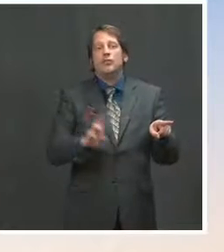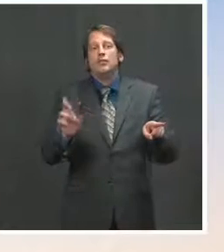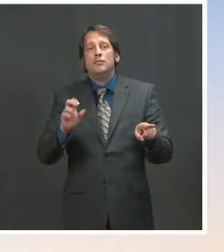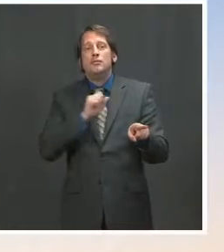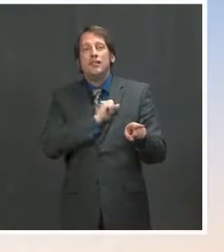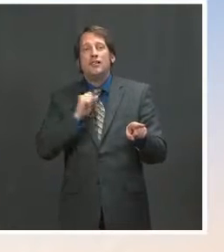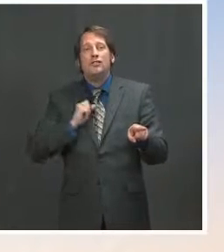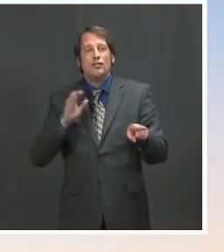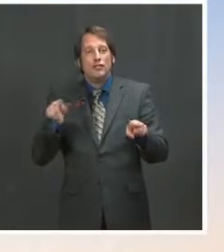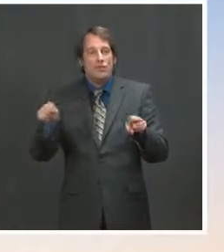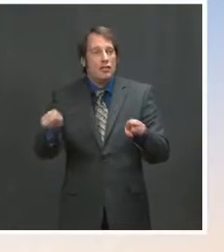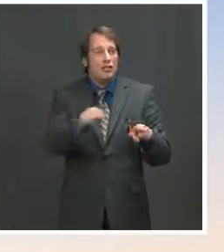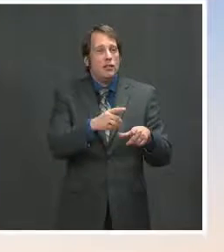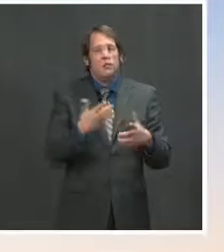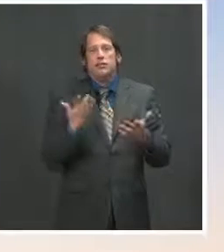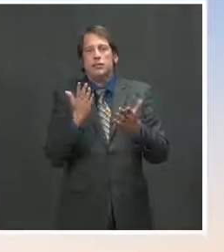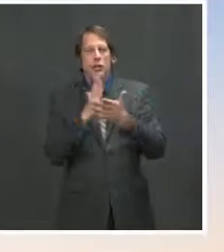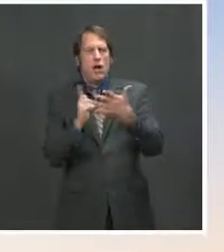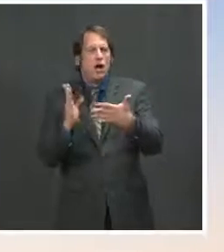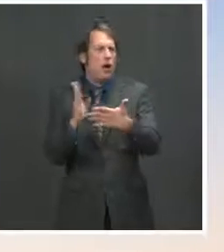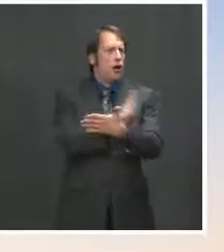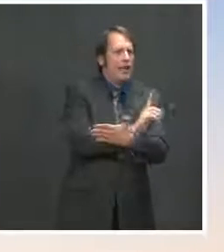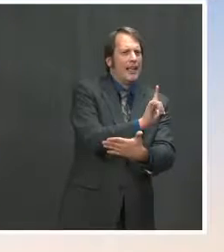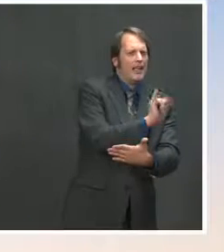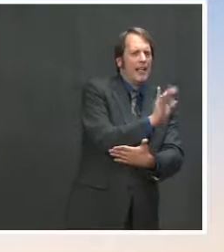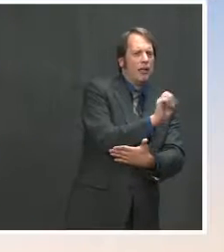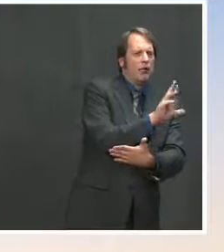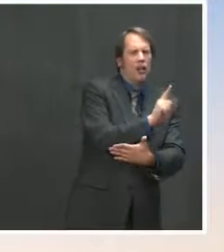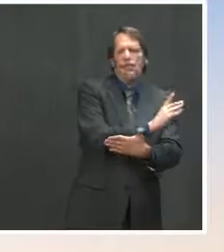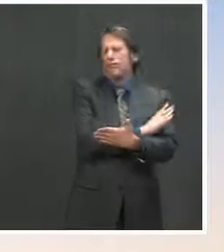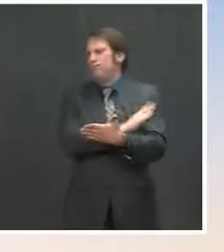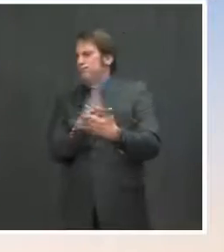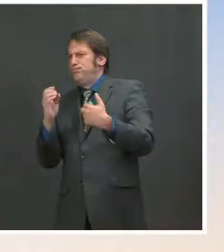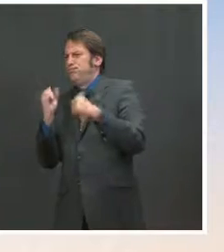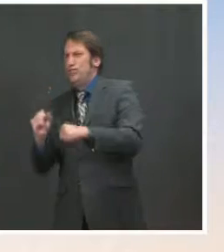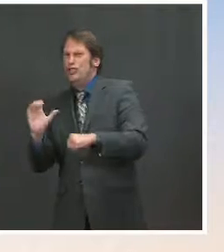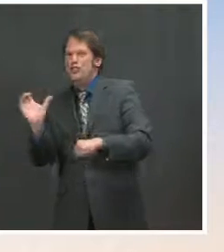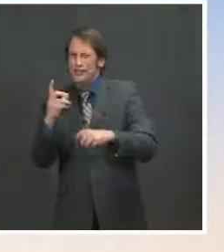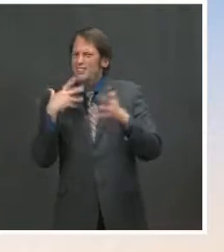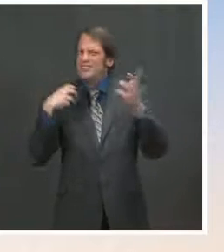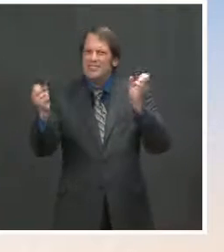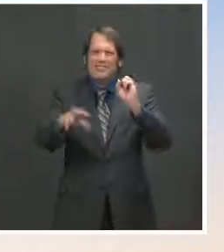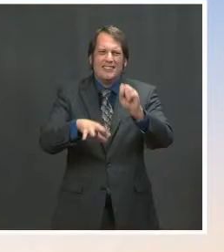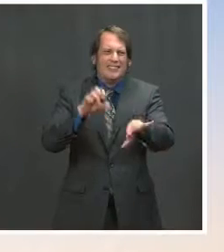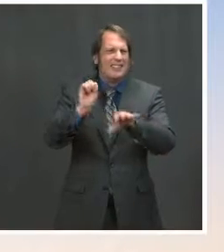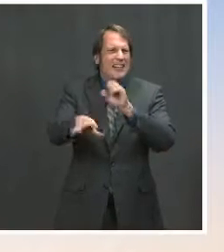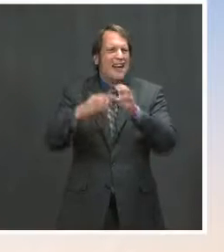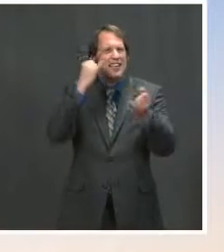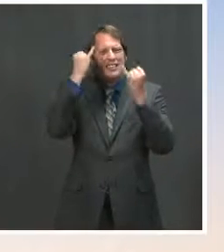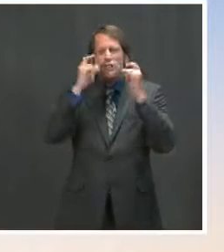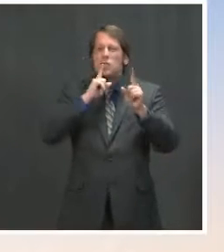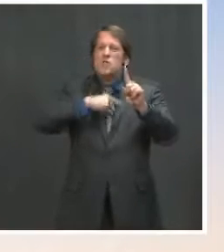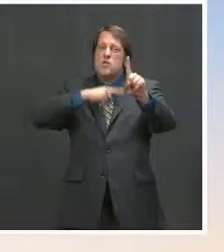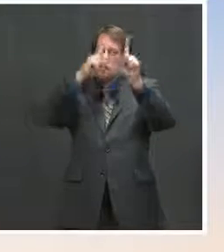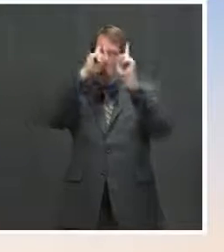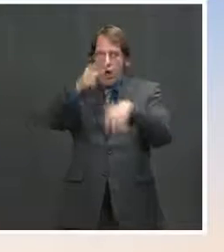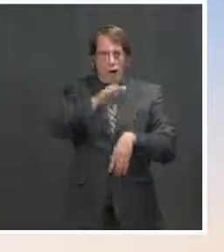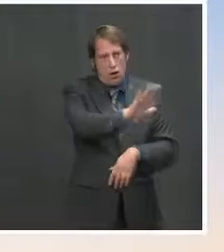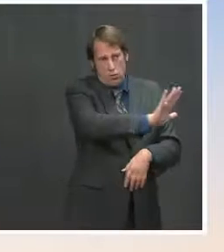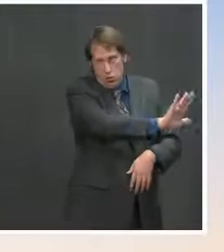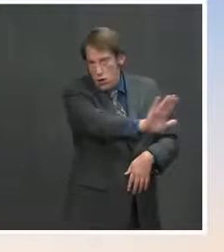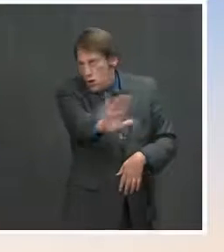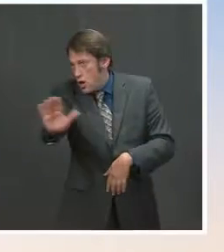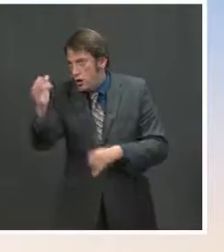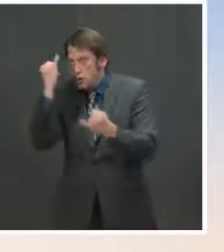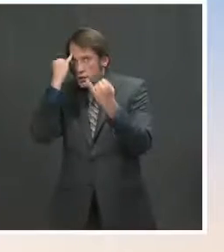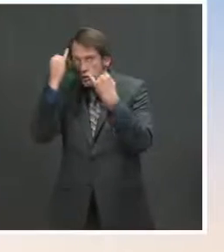wing of the party as well. And our objective at this point in time is to hear and listen to all of those and to determine what the path